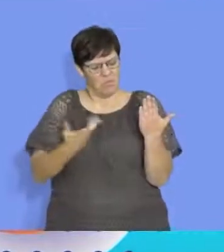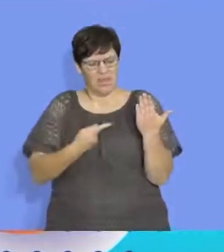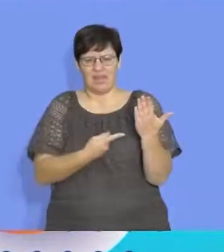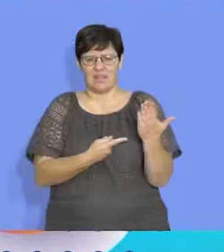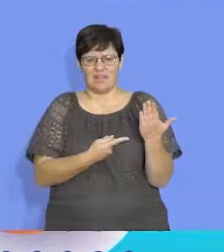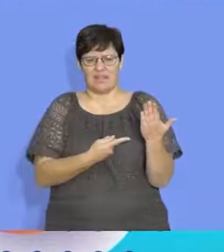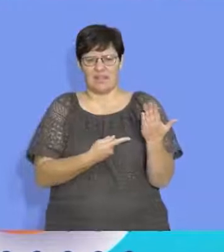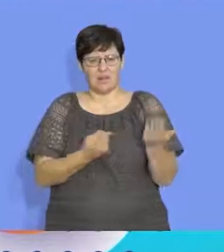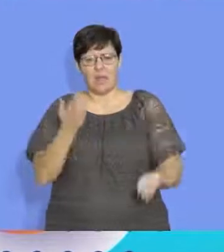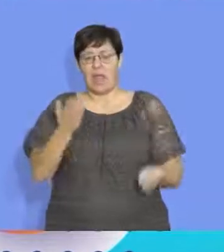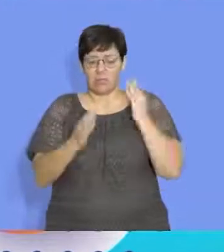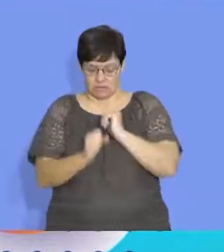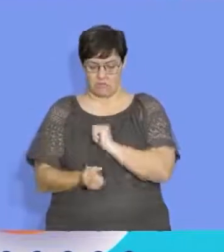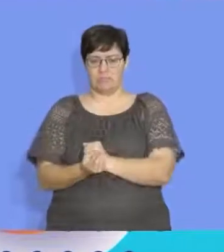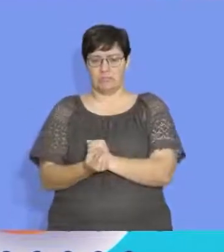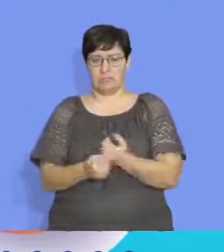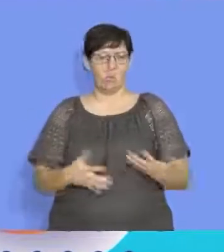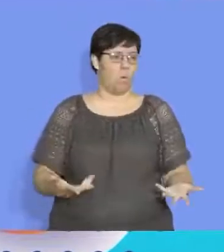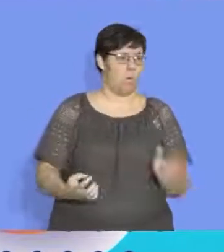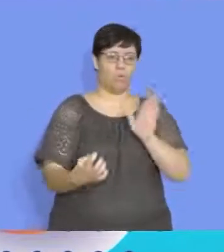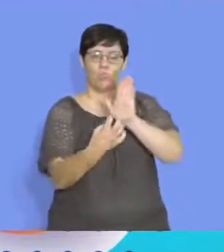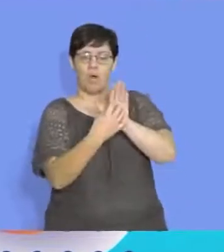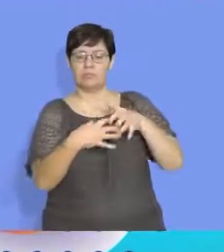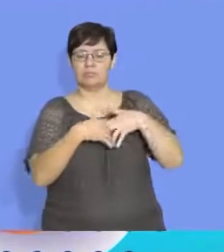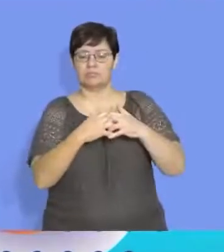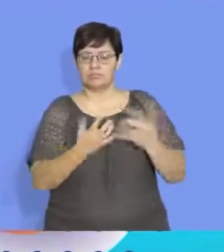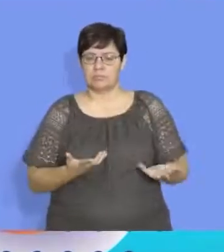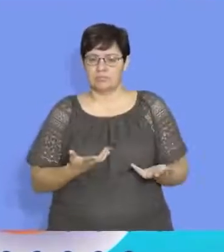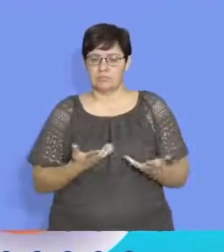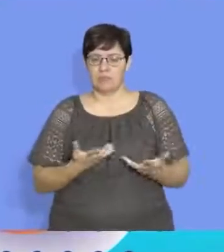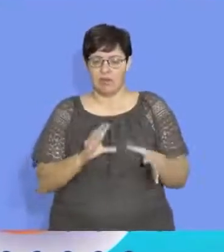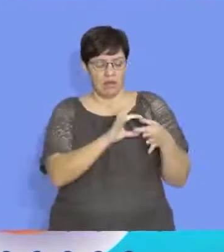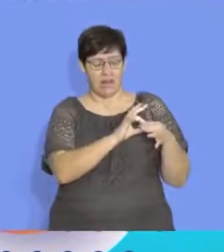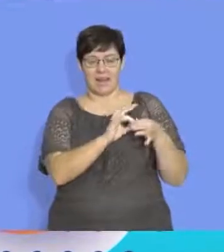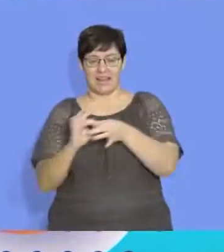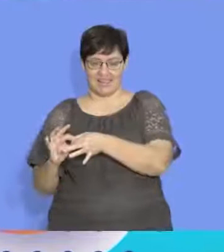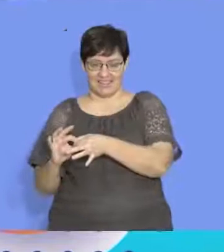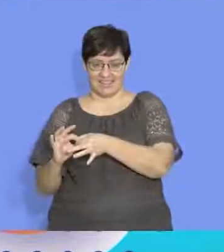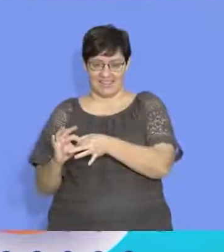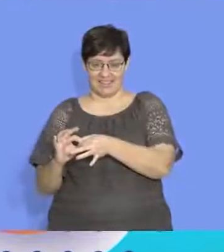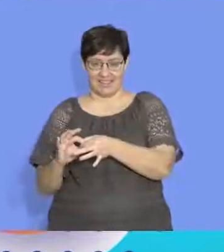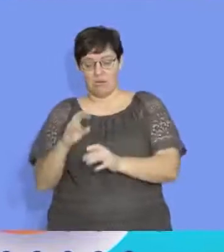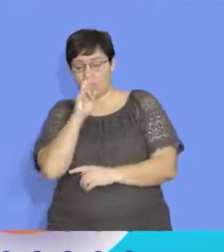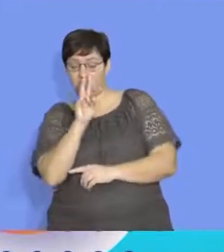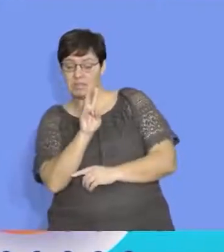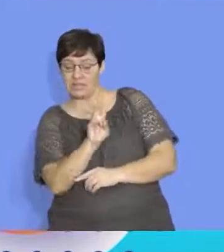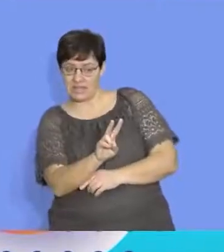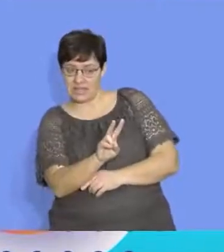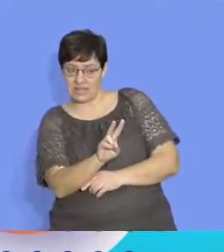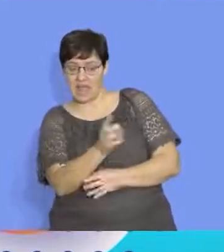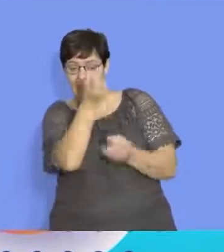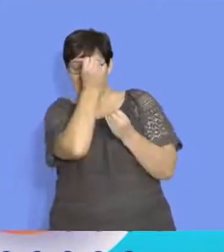equation pops up or a graph is drawn. What's the link between the things that we observe, the data that we look at